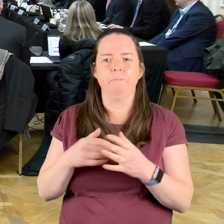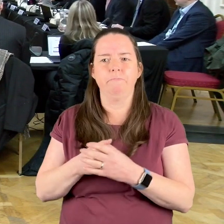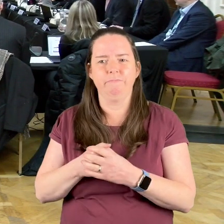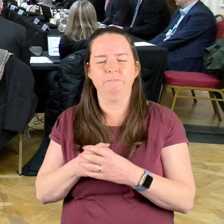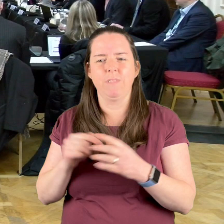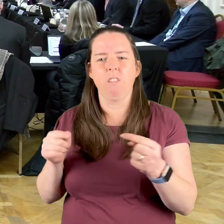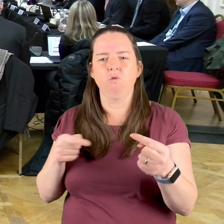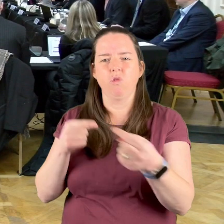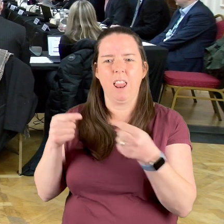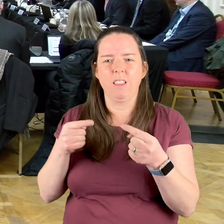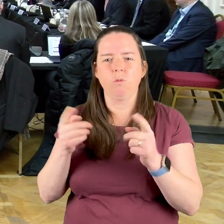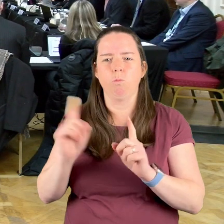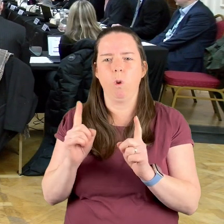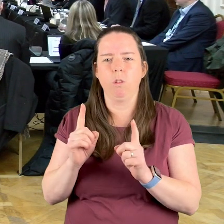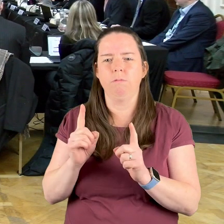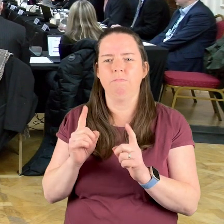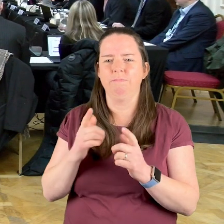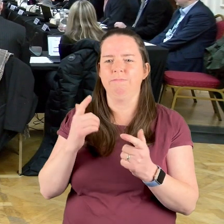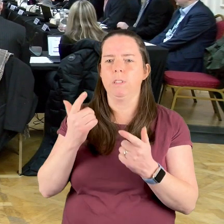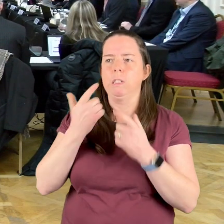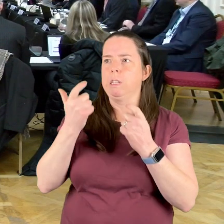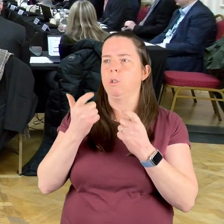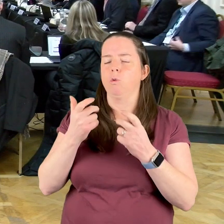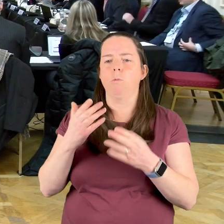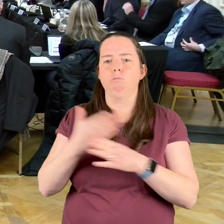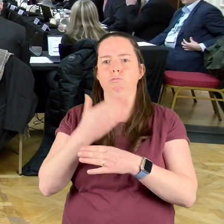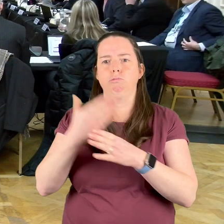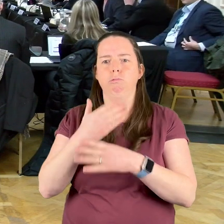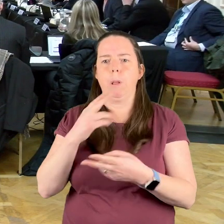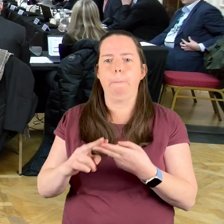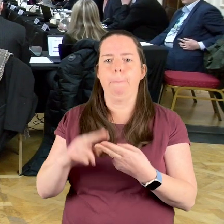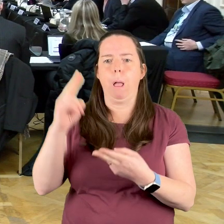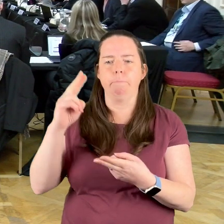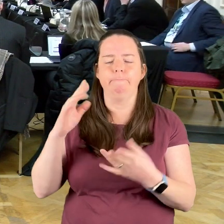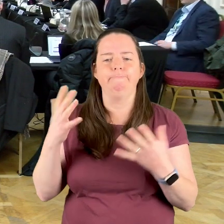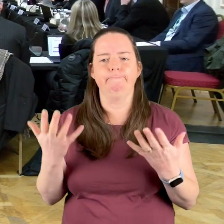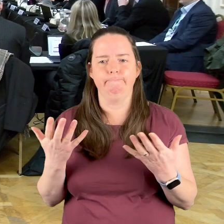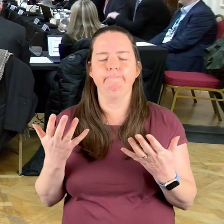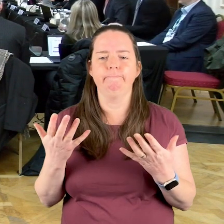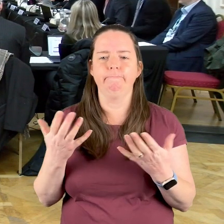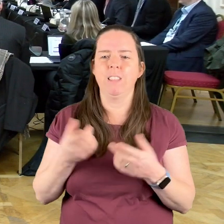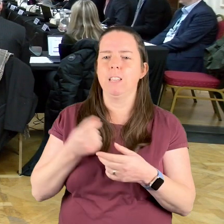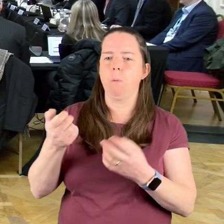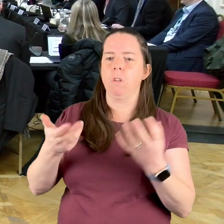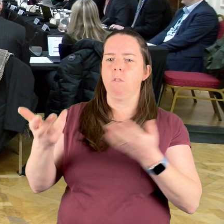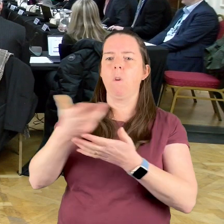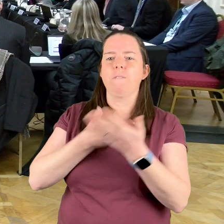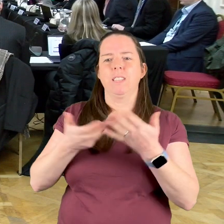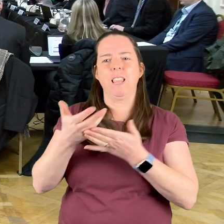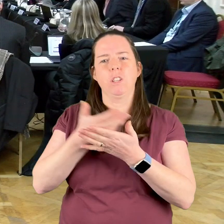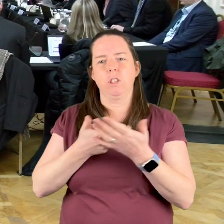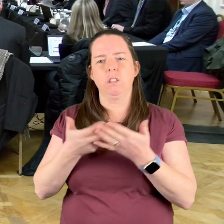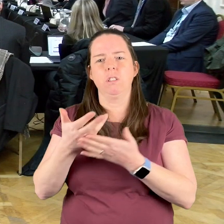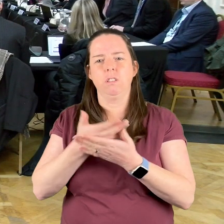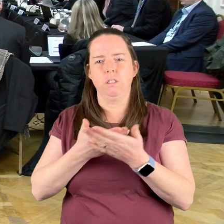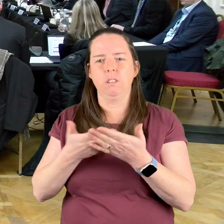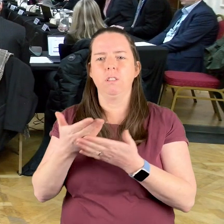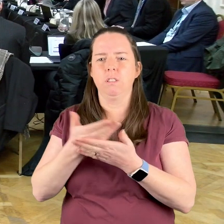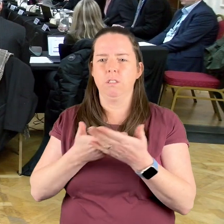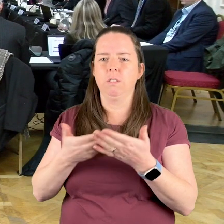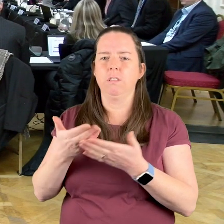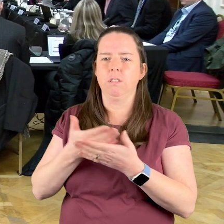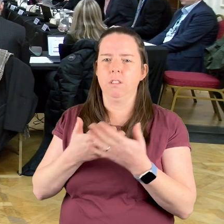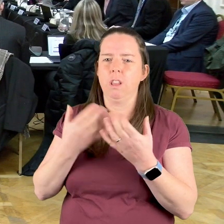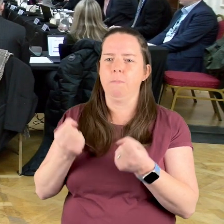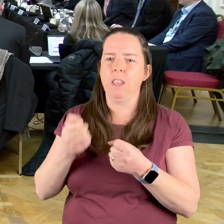system. A challenge that we seek to increase productivity, and some of the conversations we had earlier, our waiting